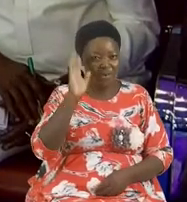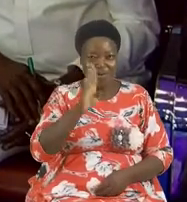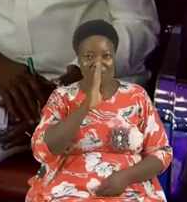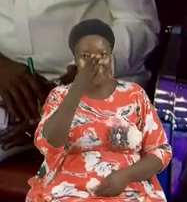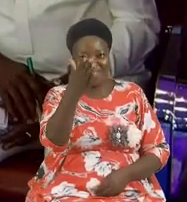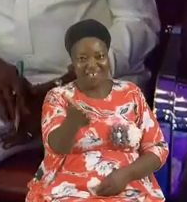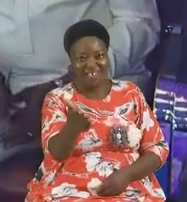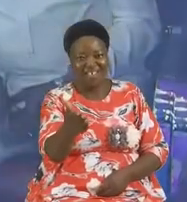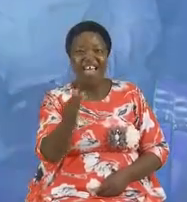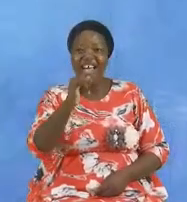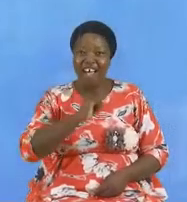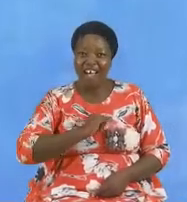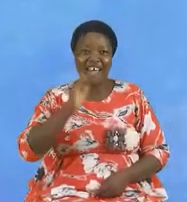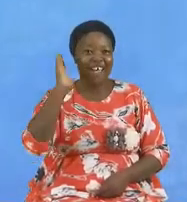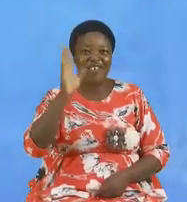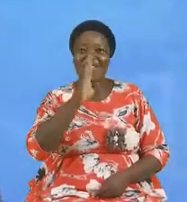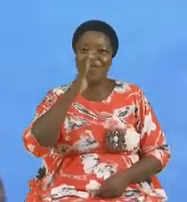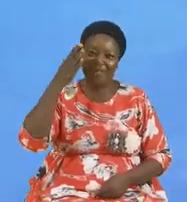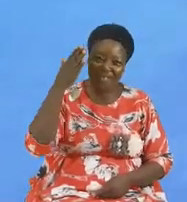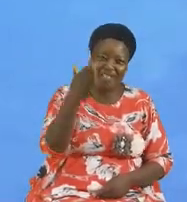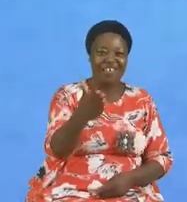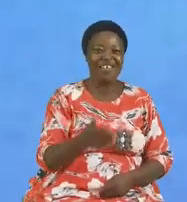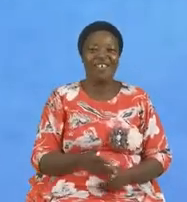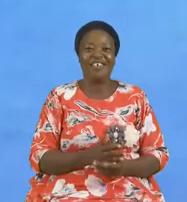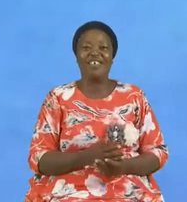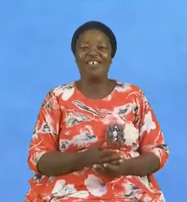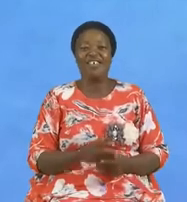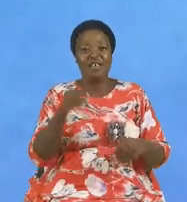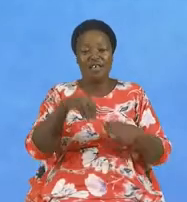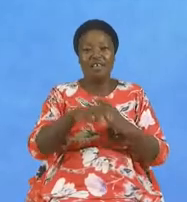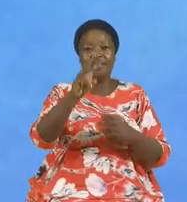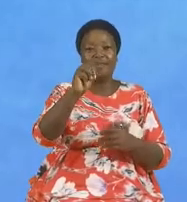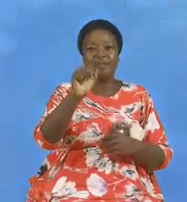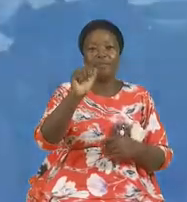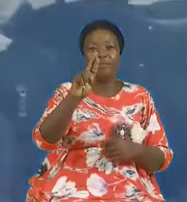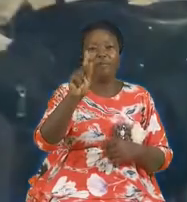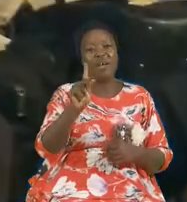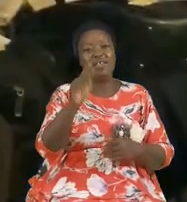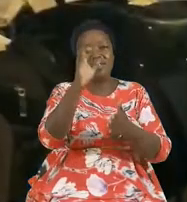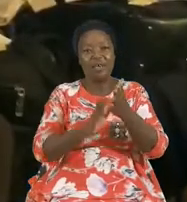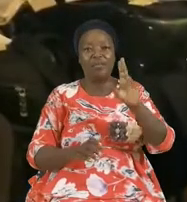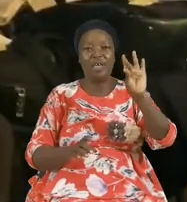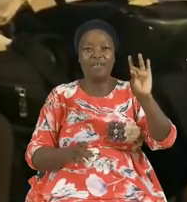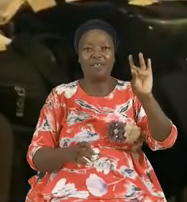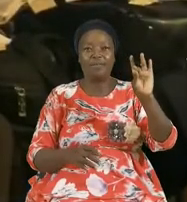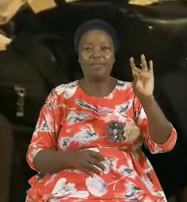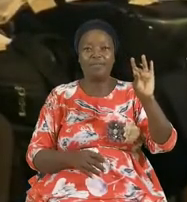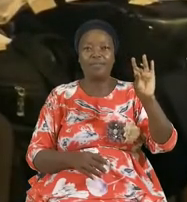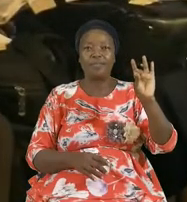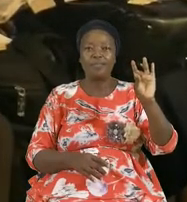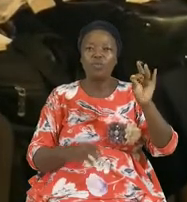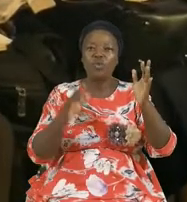throne of God. You'll be there. I will be there. Look at